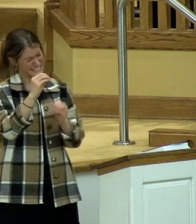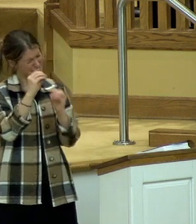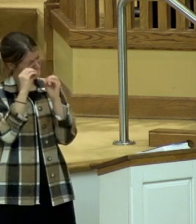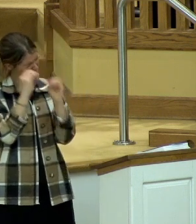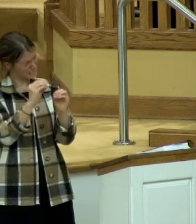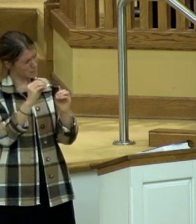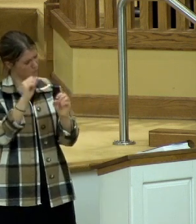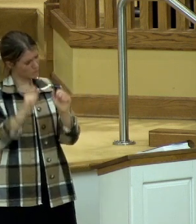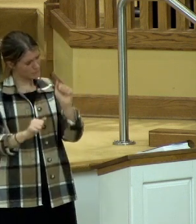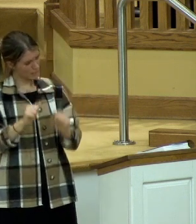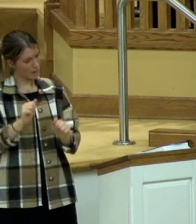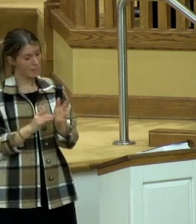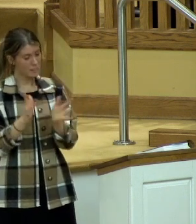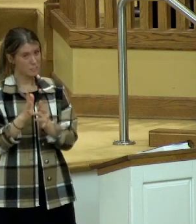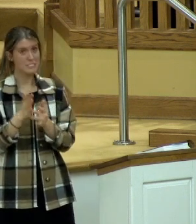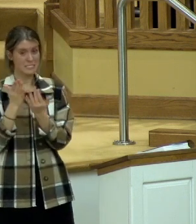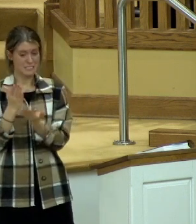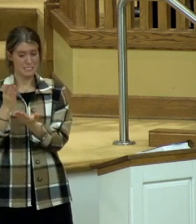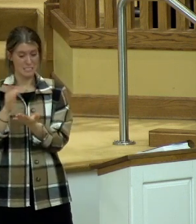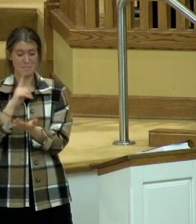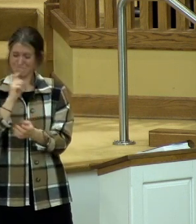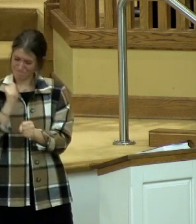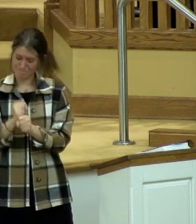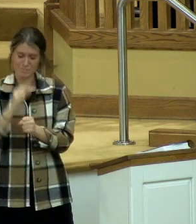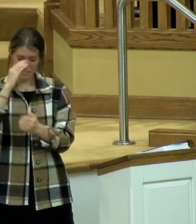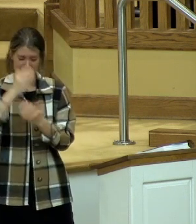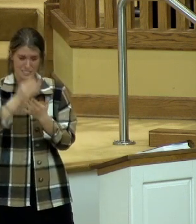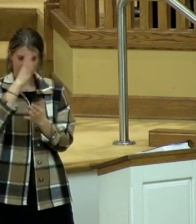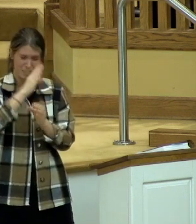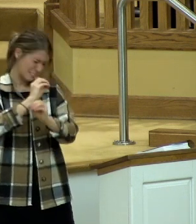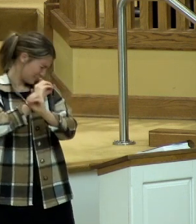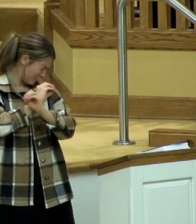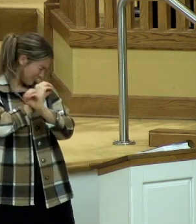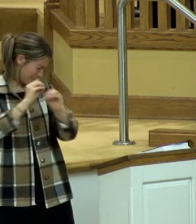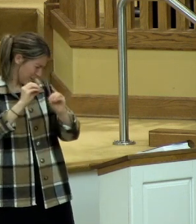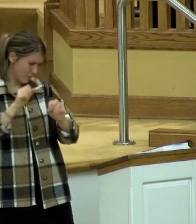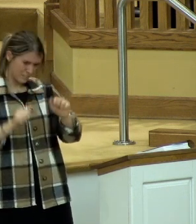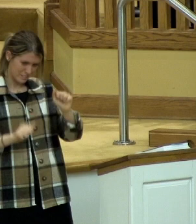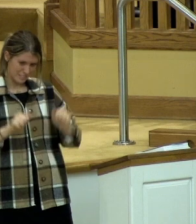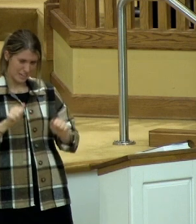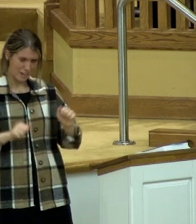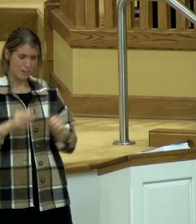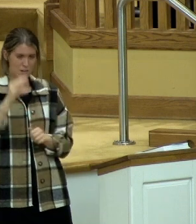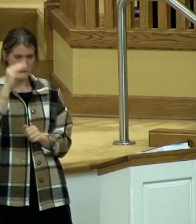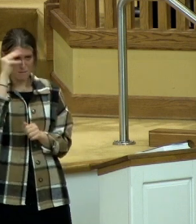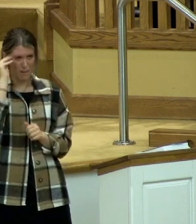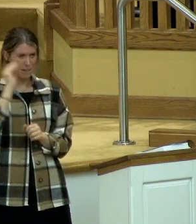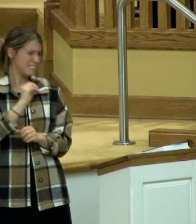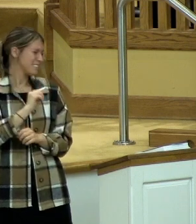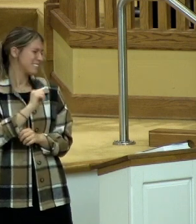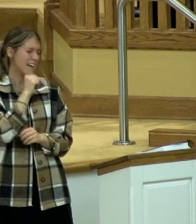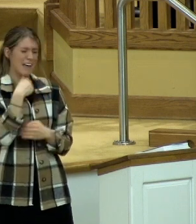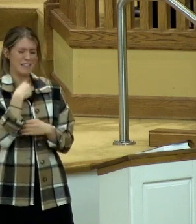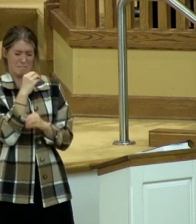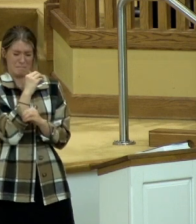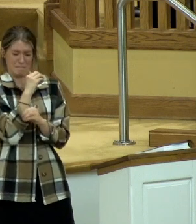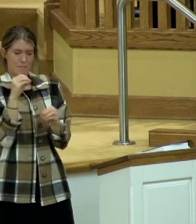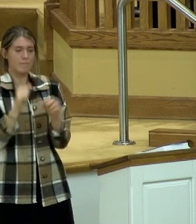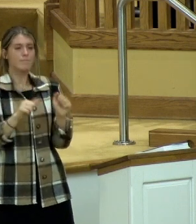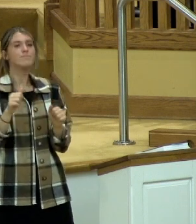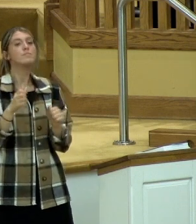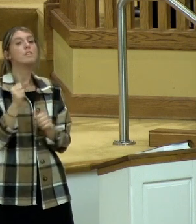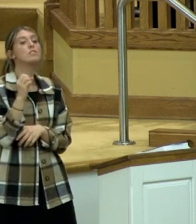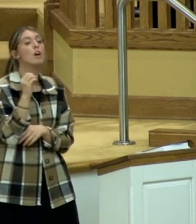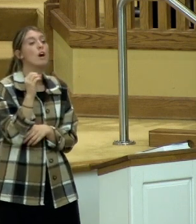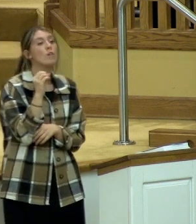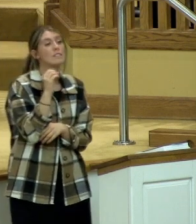doubt that Jesus was the Son of God. Right. Zero doubt. She had no doubt at all. Okay. So it's